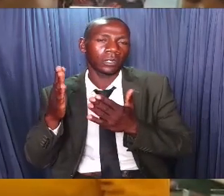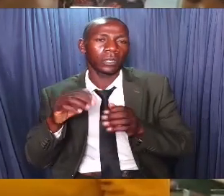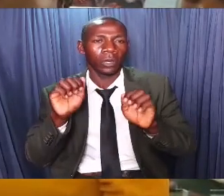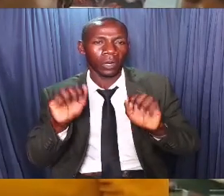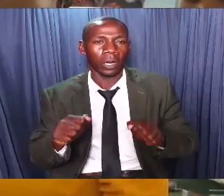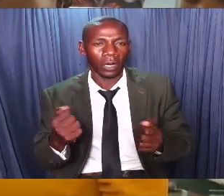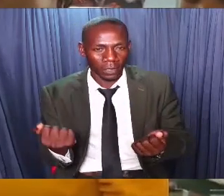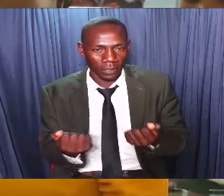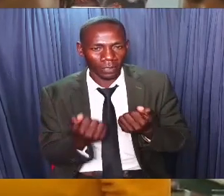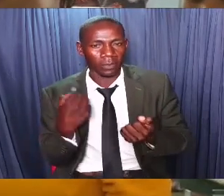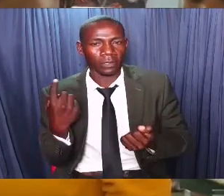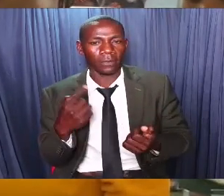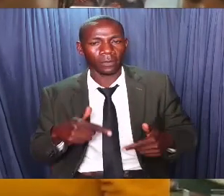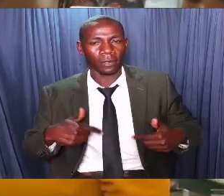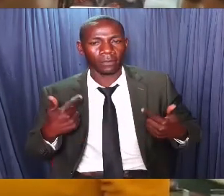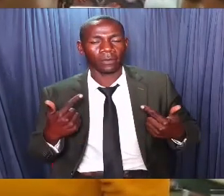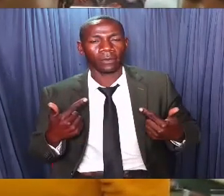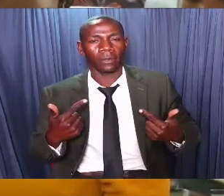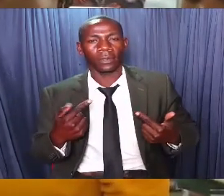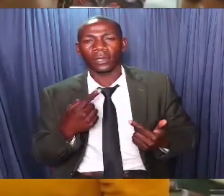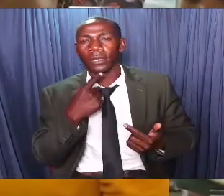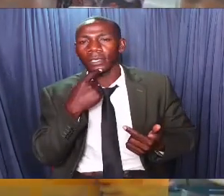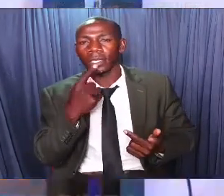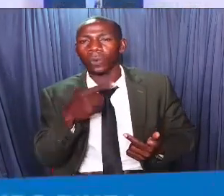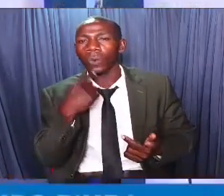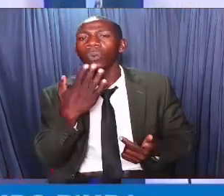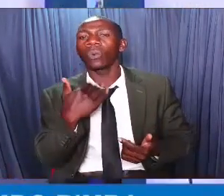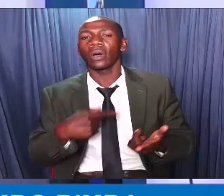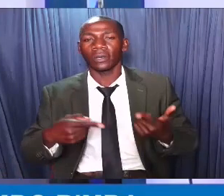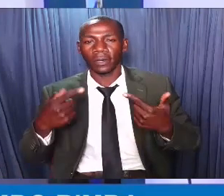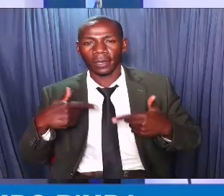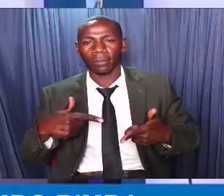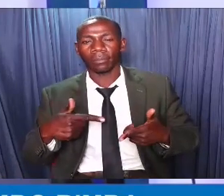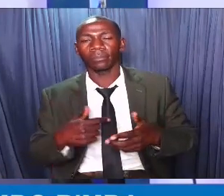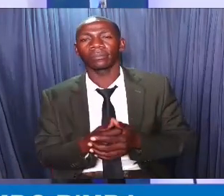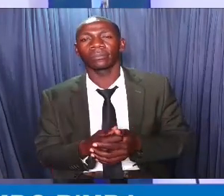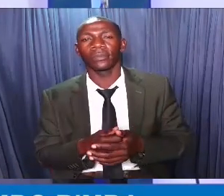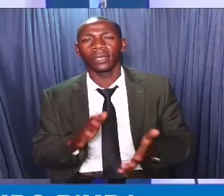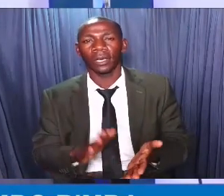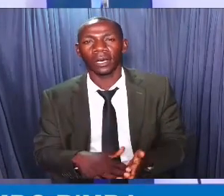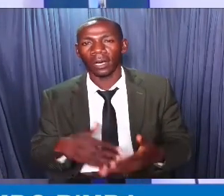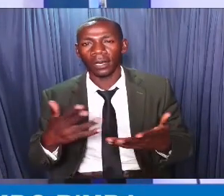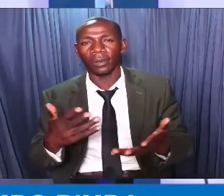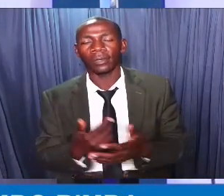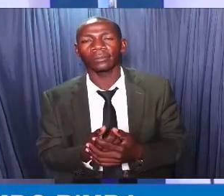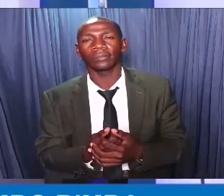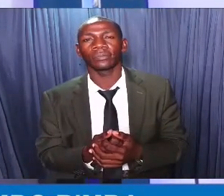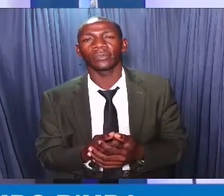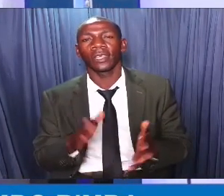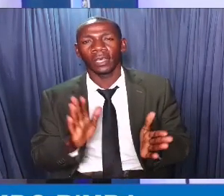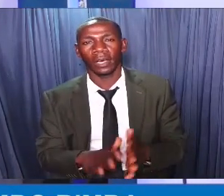Hatuwezi kujiokoa wenyewe. We can't save ourselves. Anasema atakaye na aje. He says whosoever will let him come. Hallelujah.